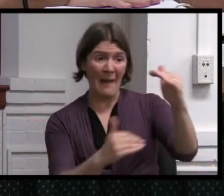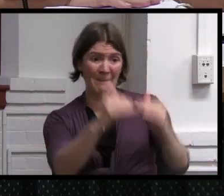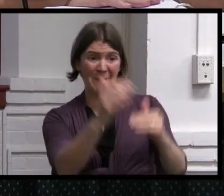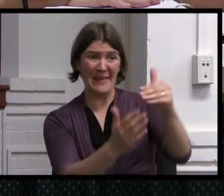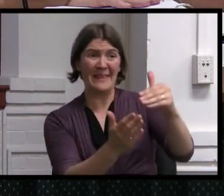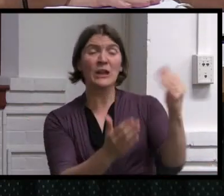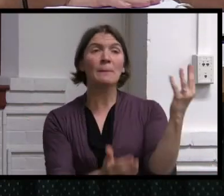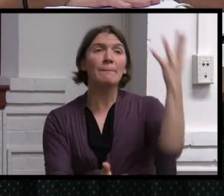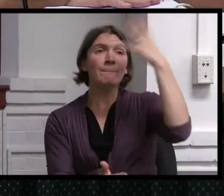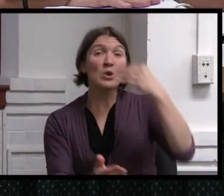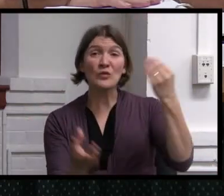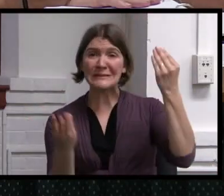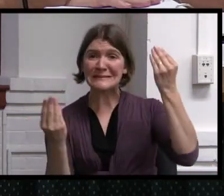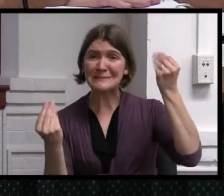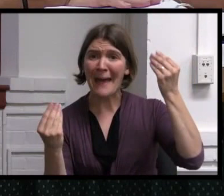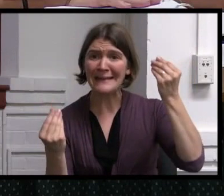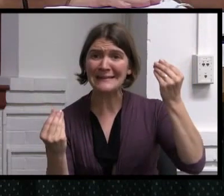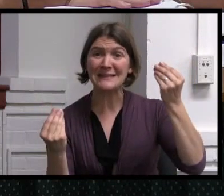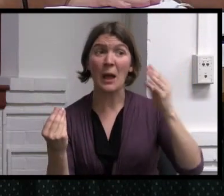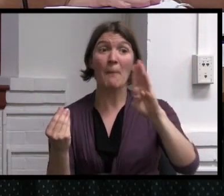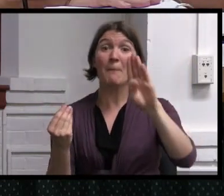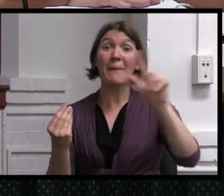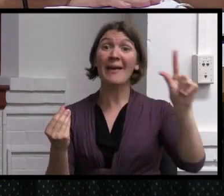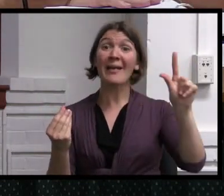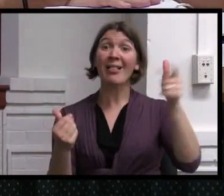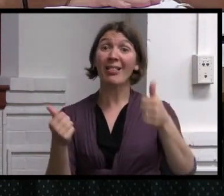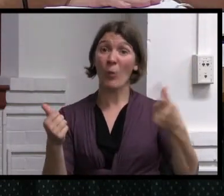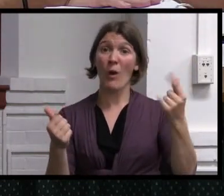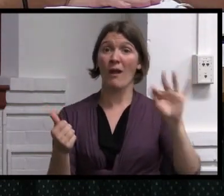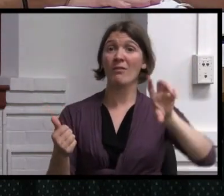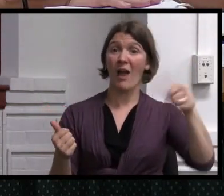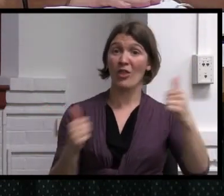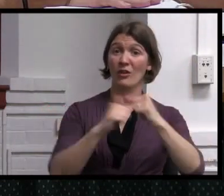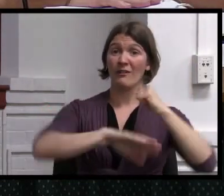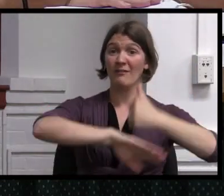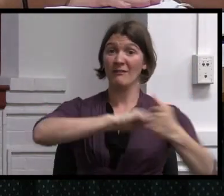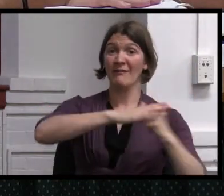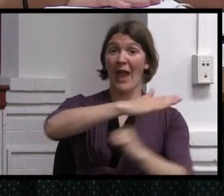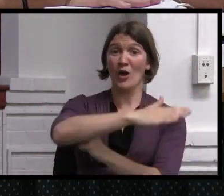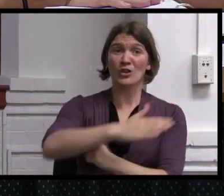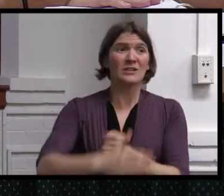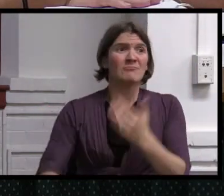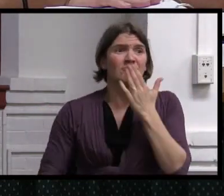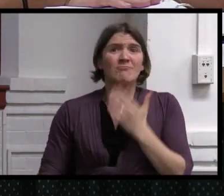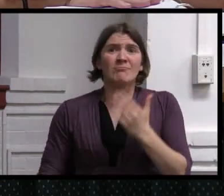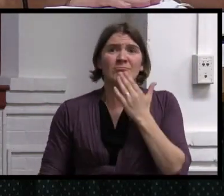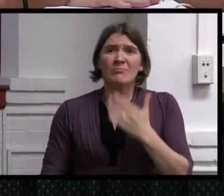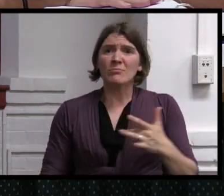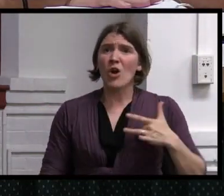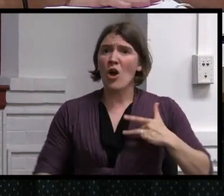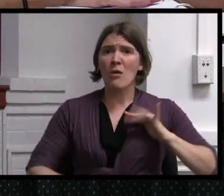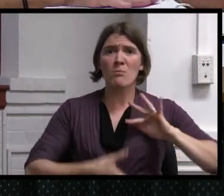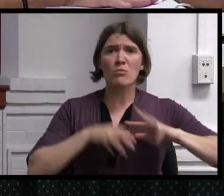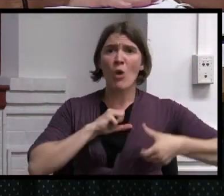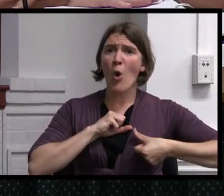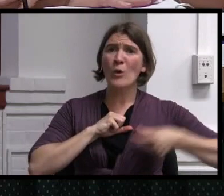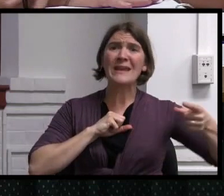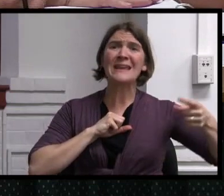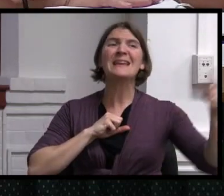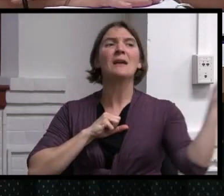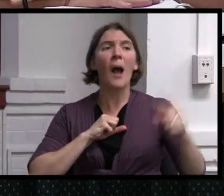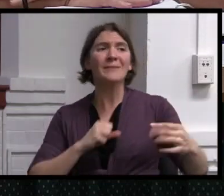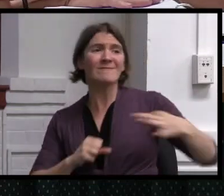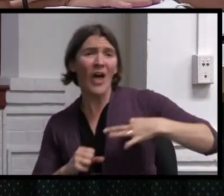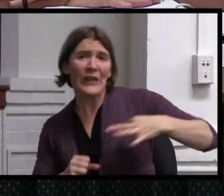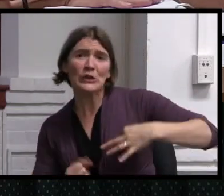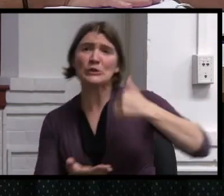building facility, and Bill must be heartbroken. I mean, he comes over and helps my mother-in-law with her exercises just because he's a good